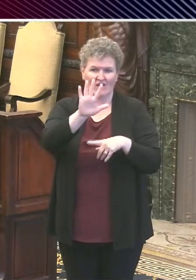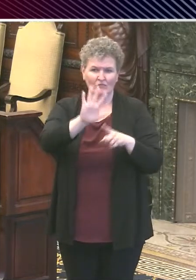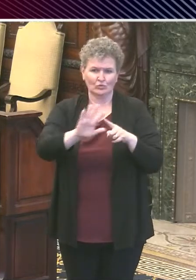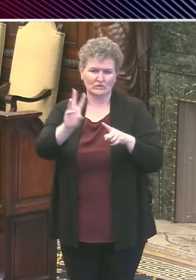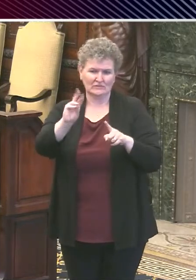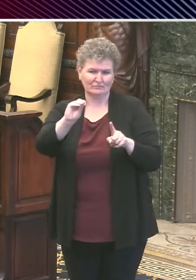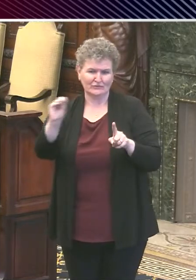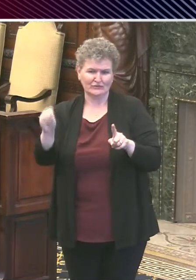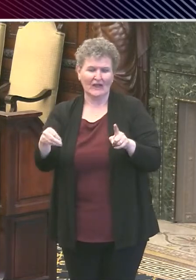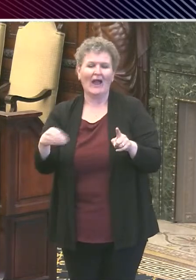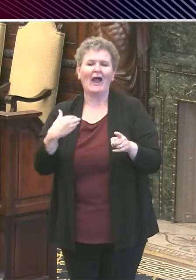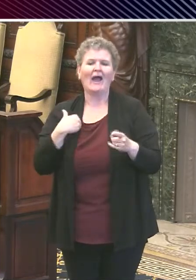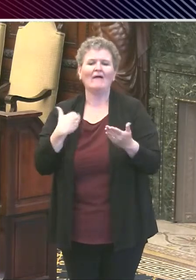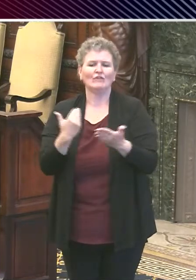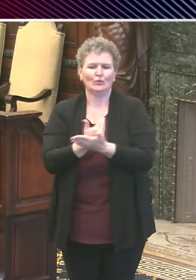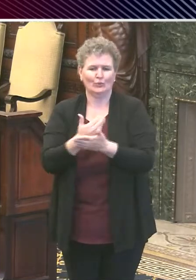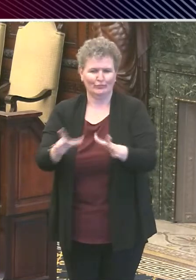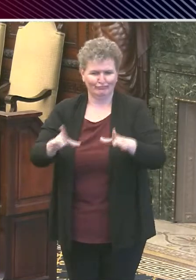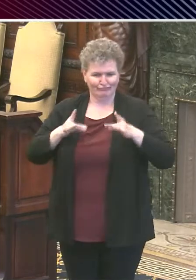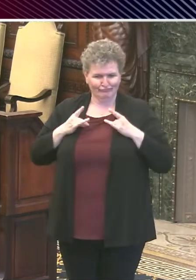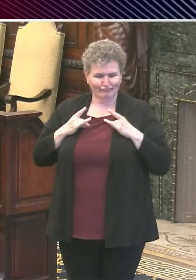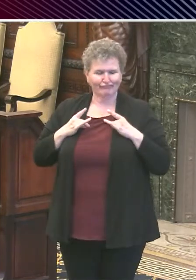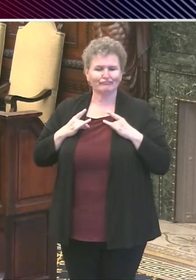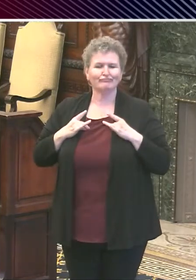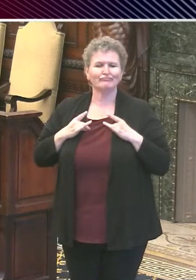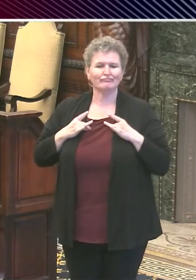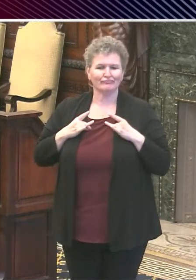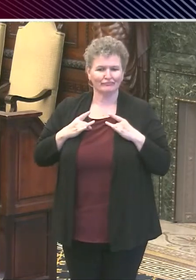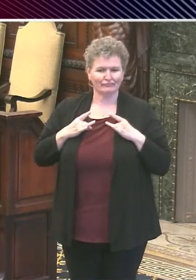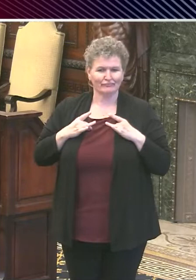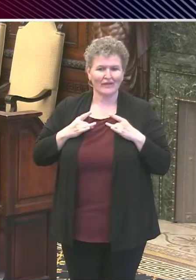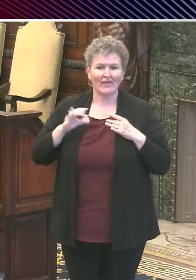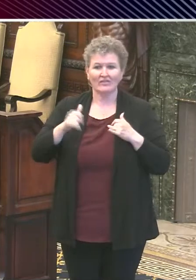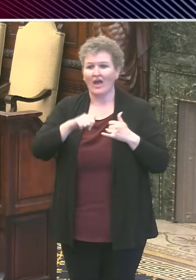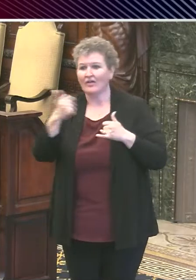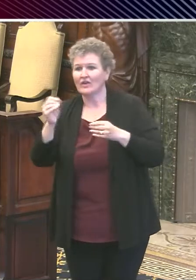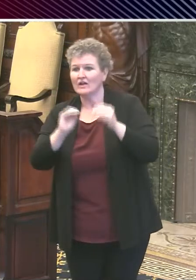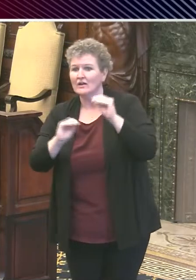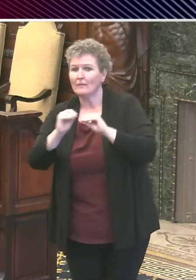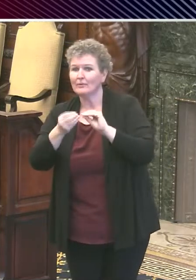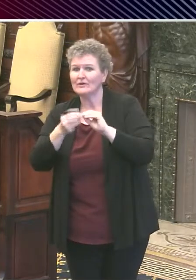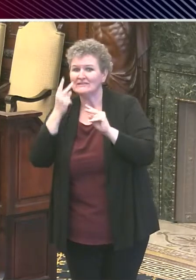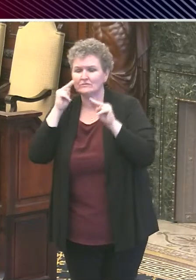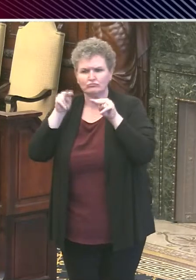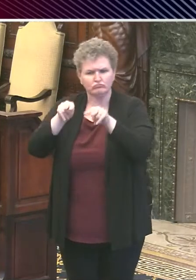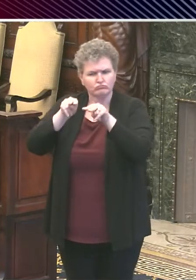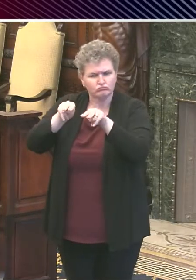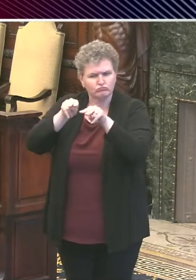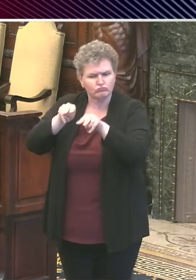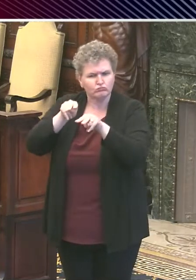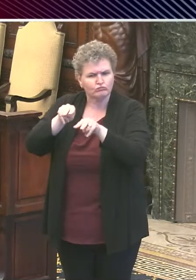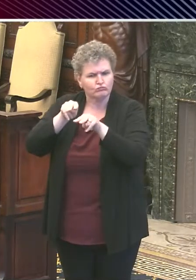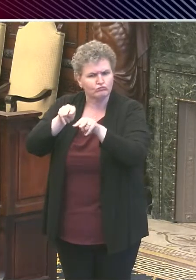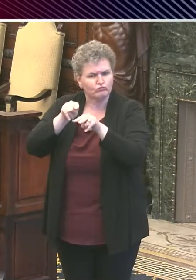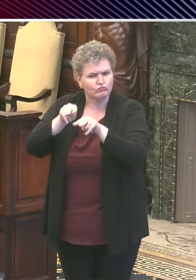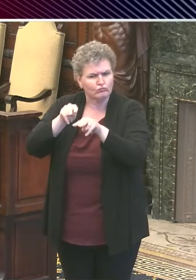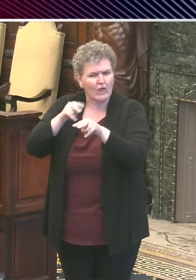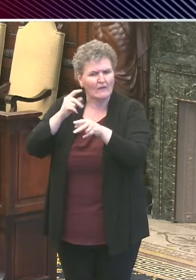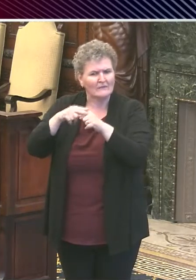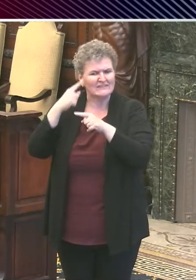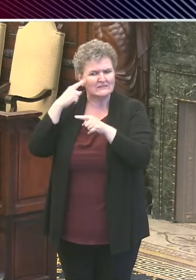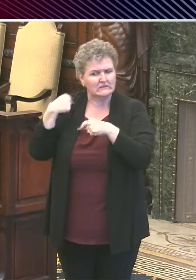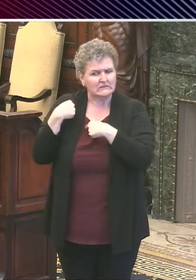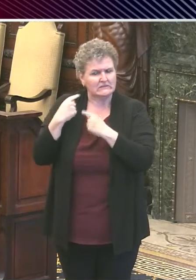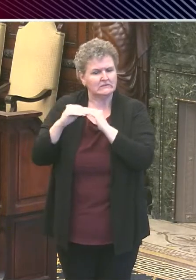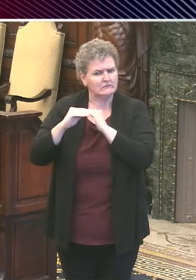positive. That percentage is another number we're looking at to monitor the epidemic, and the number's been stable over the past couple of weeks. Since this